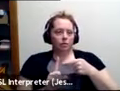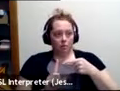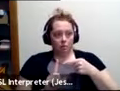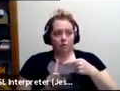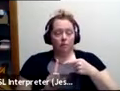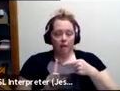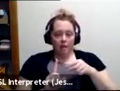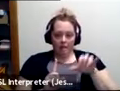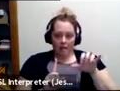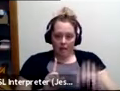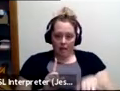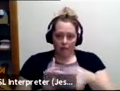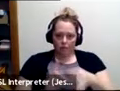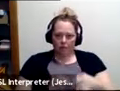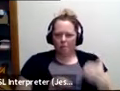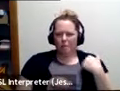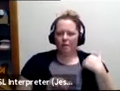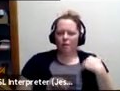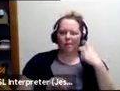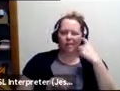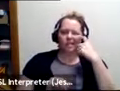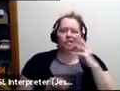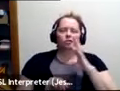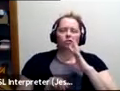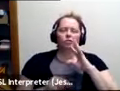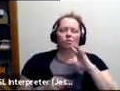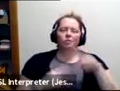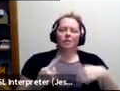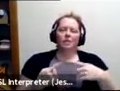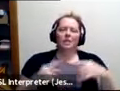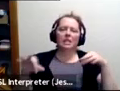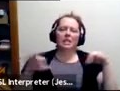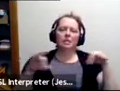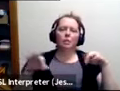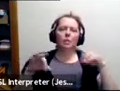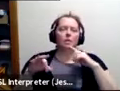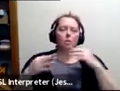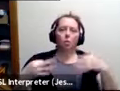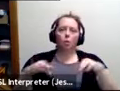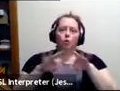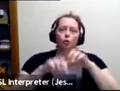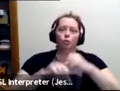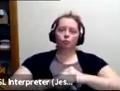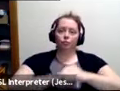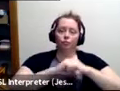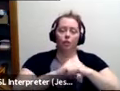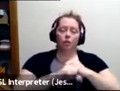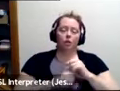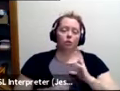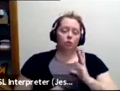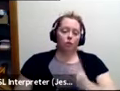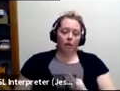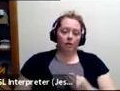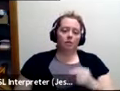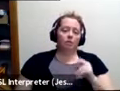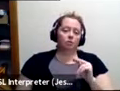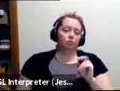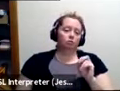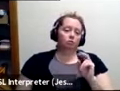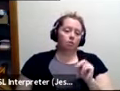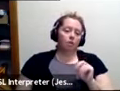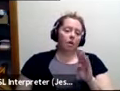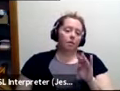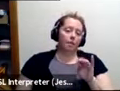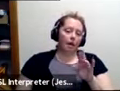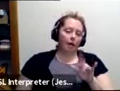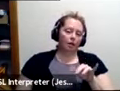earlier, about making sure that we are protecting trans and non-binary people inside the prisons,